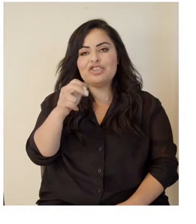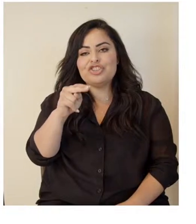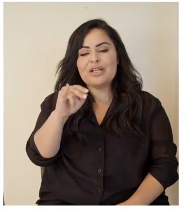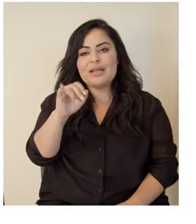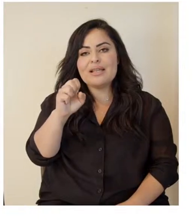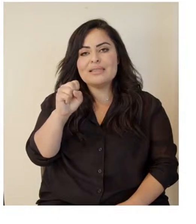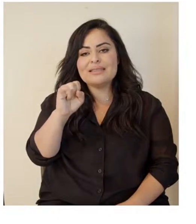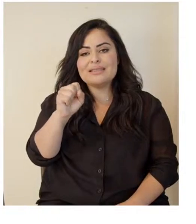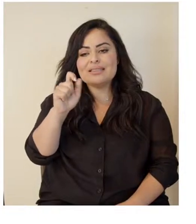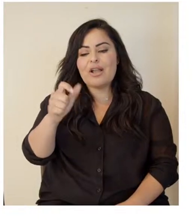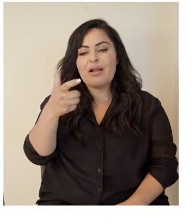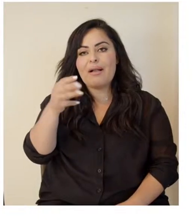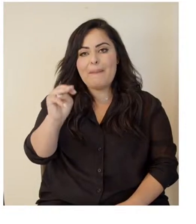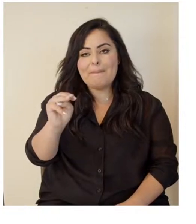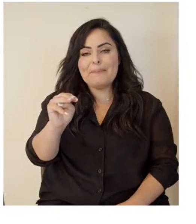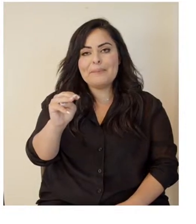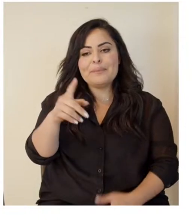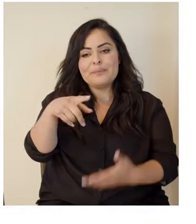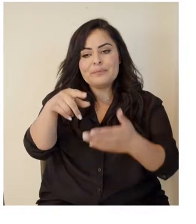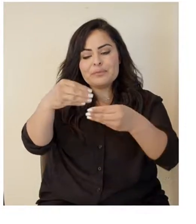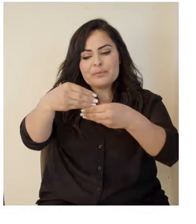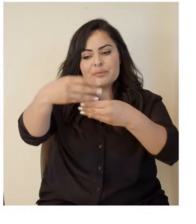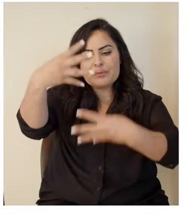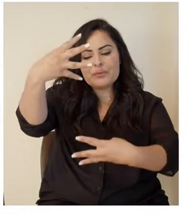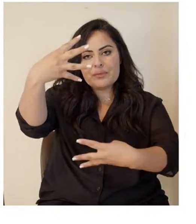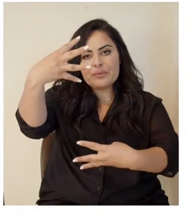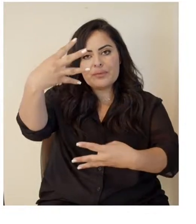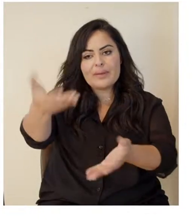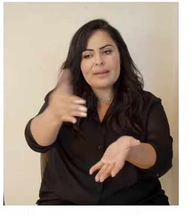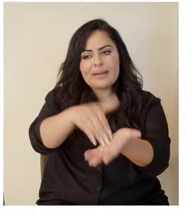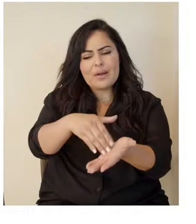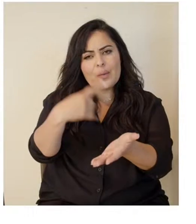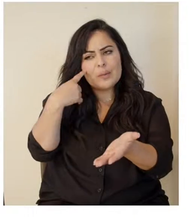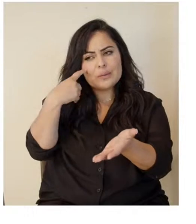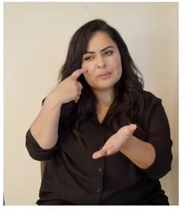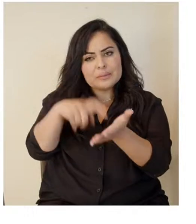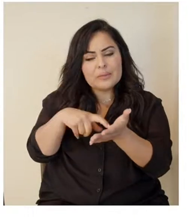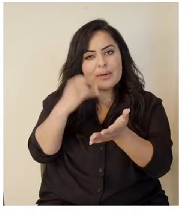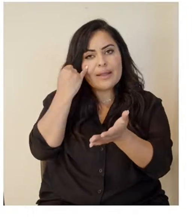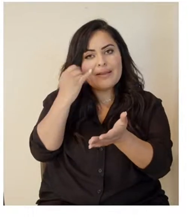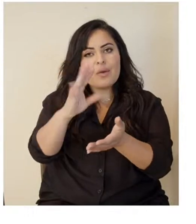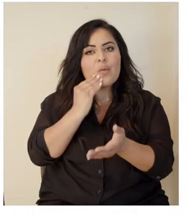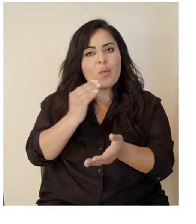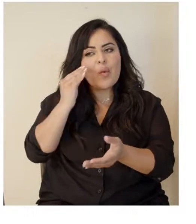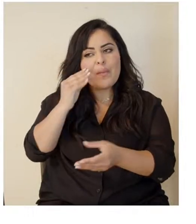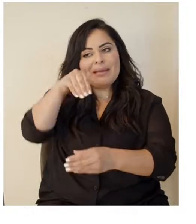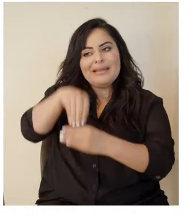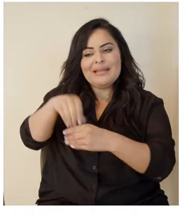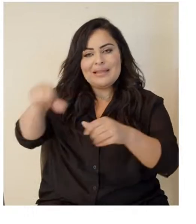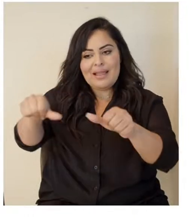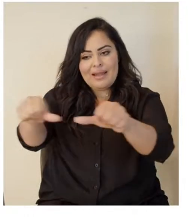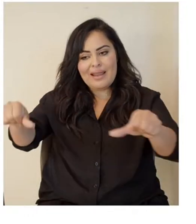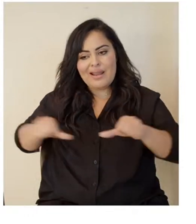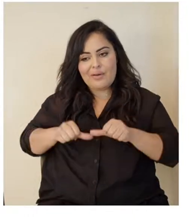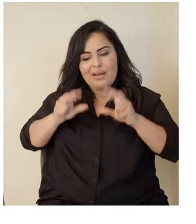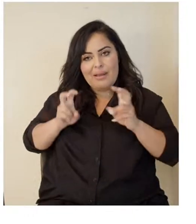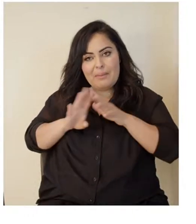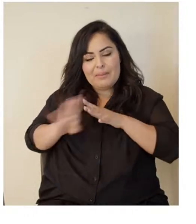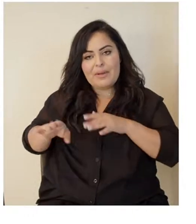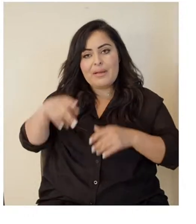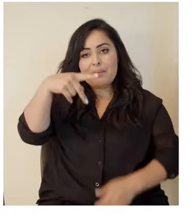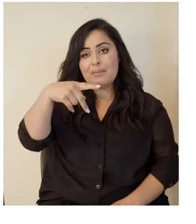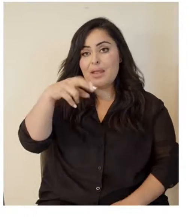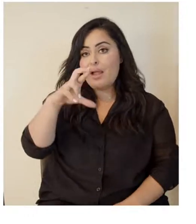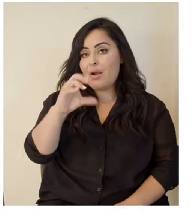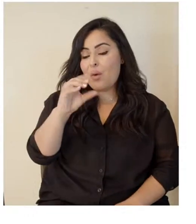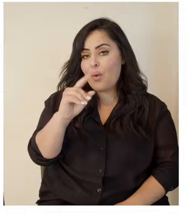protect.genesis.com and they'll let you know if that area is in the evacuation zone. That's protect,